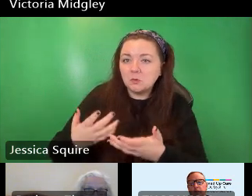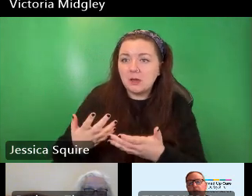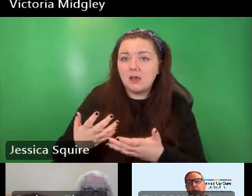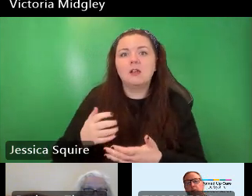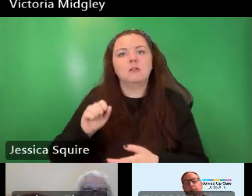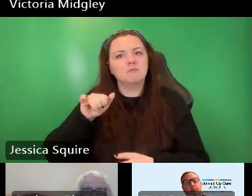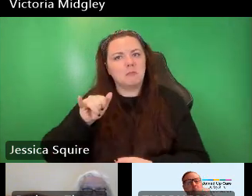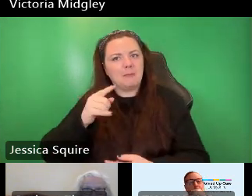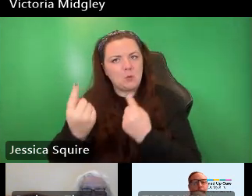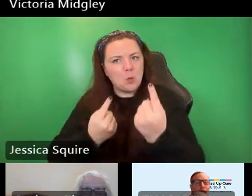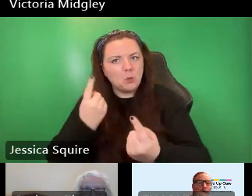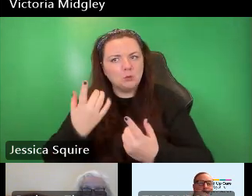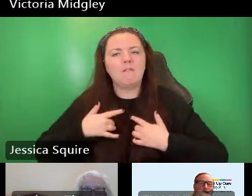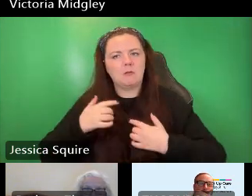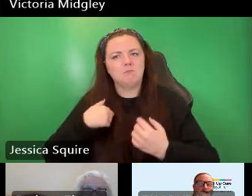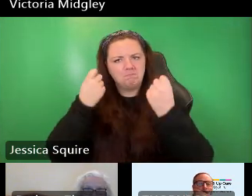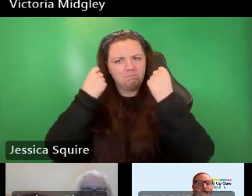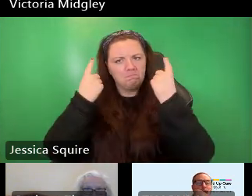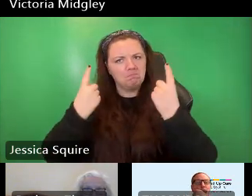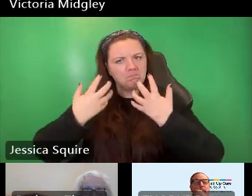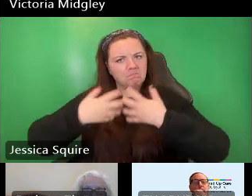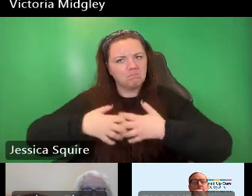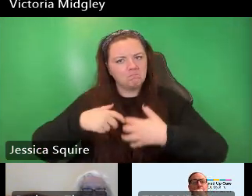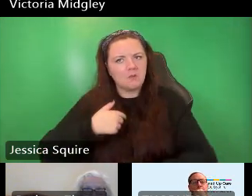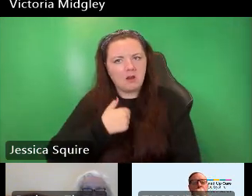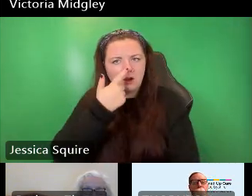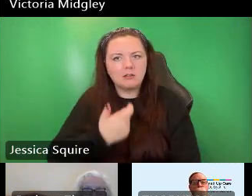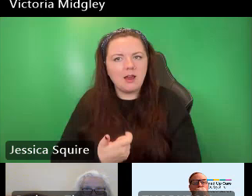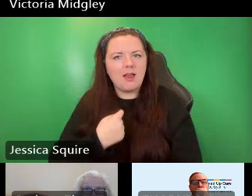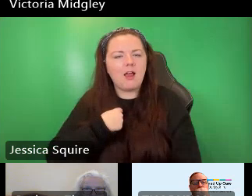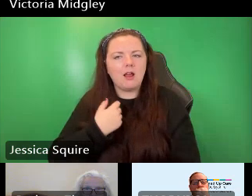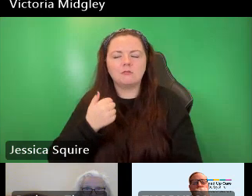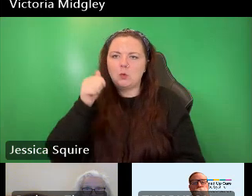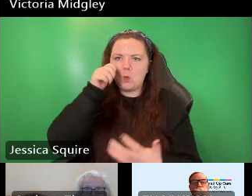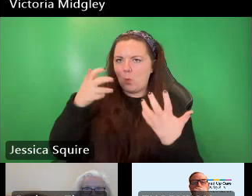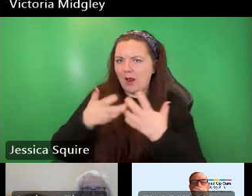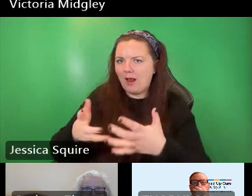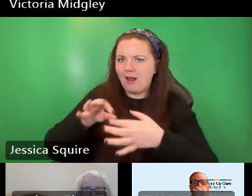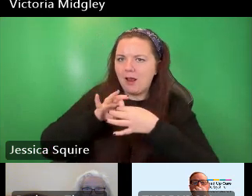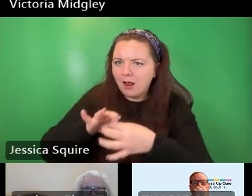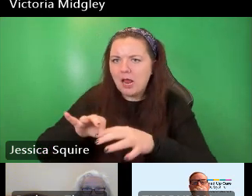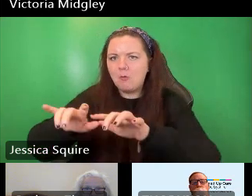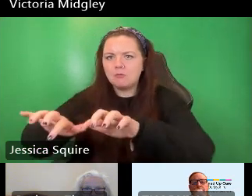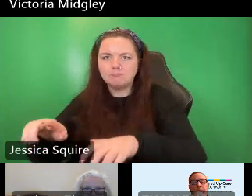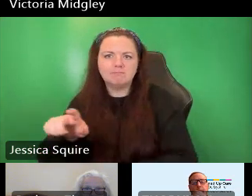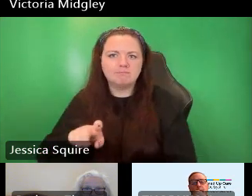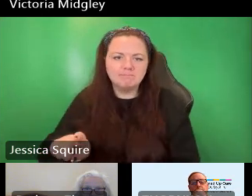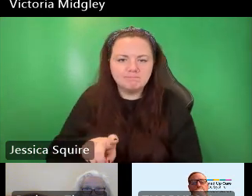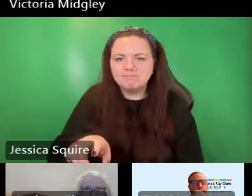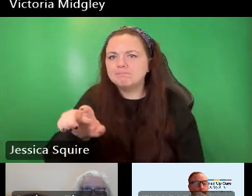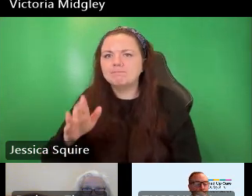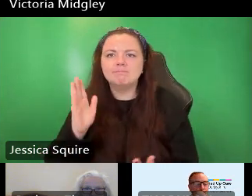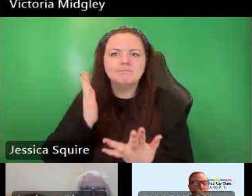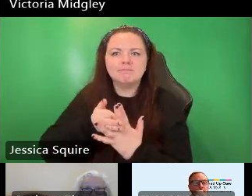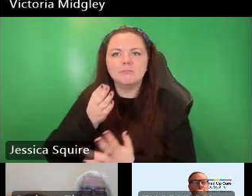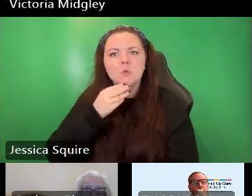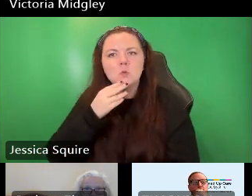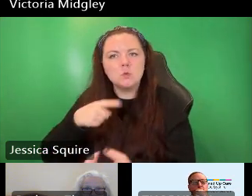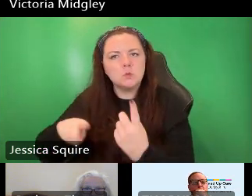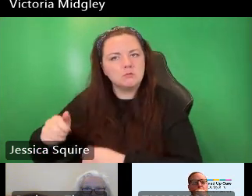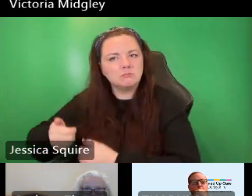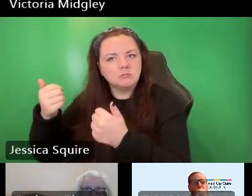literate and available and able to interact safely and carefully and well with technology. But there are groups of people